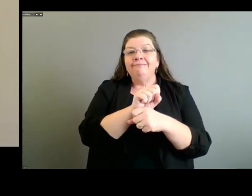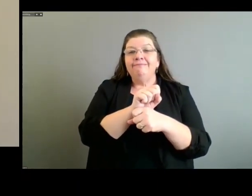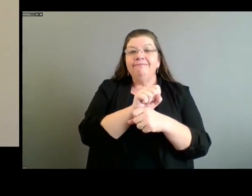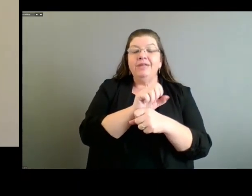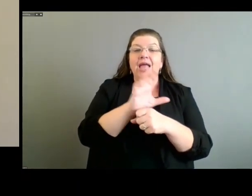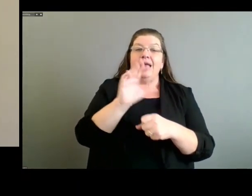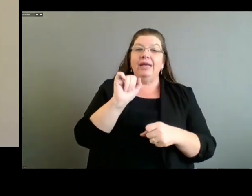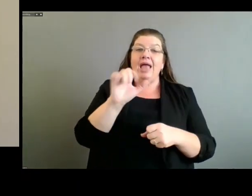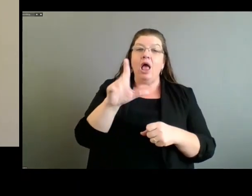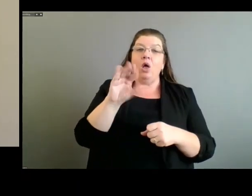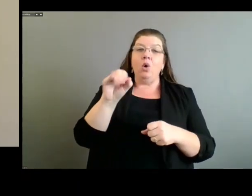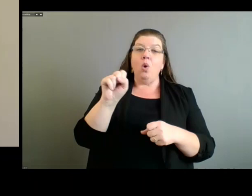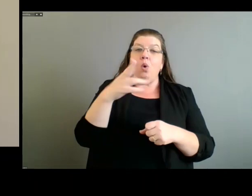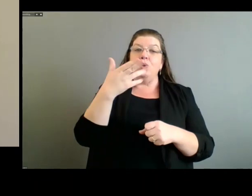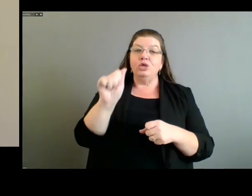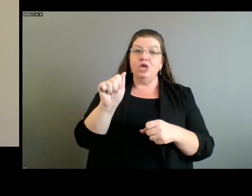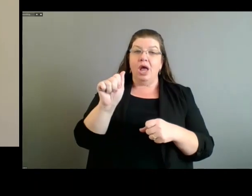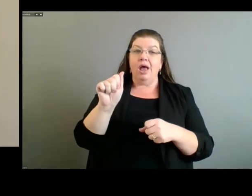OSHA is regulating